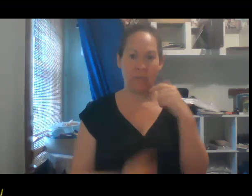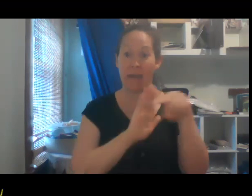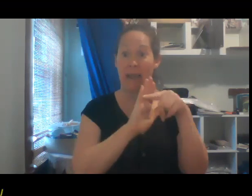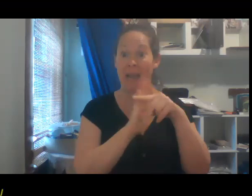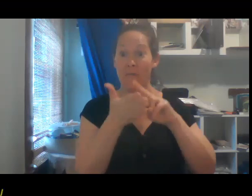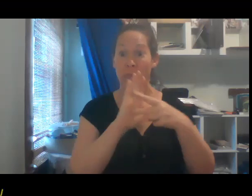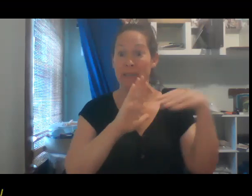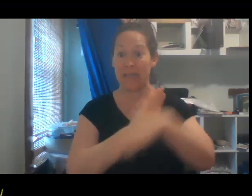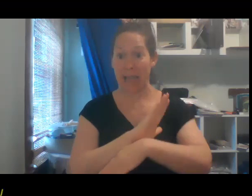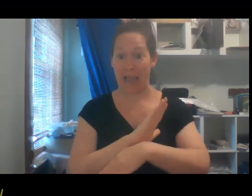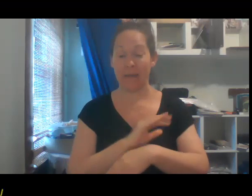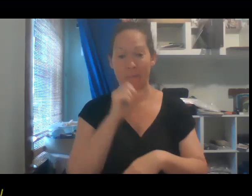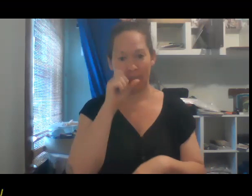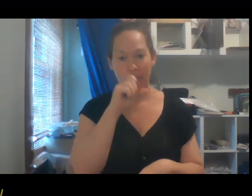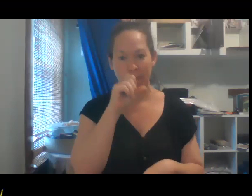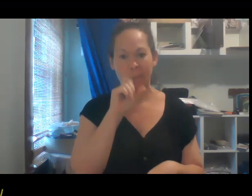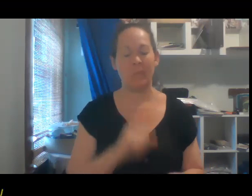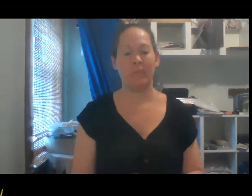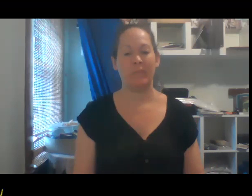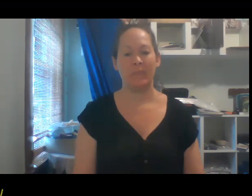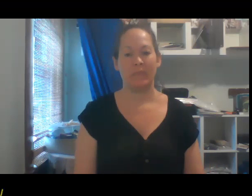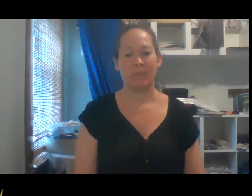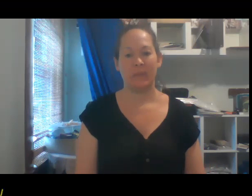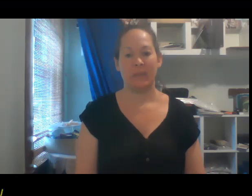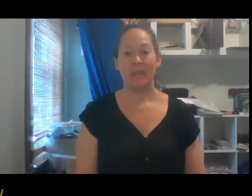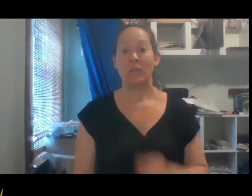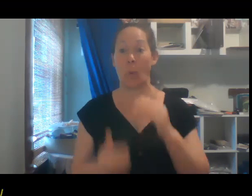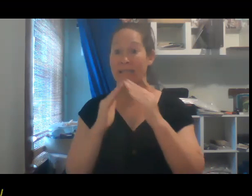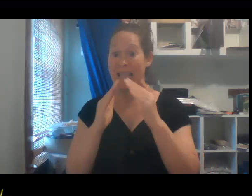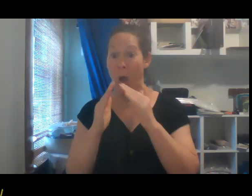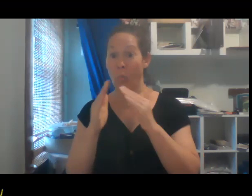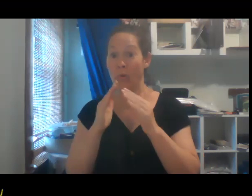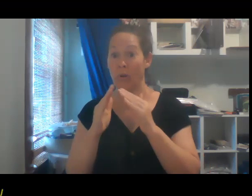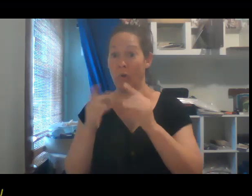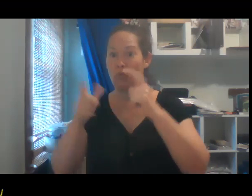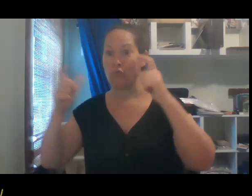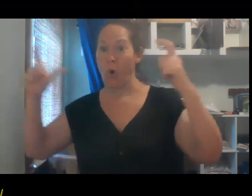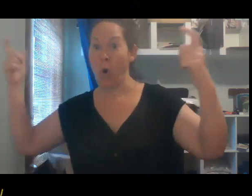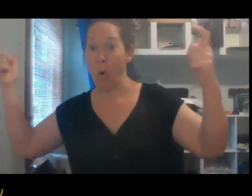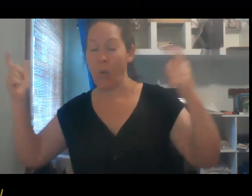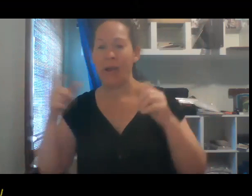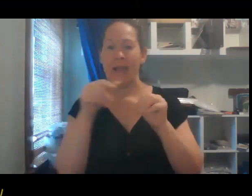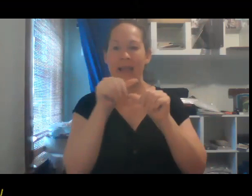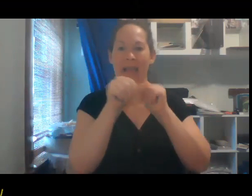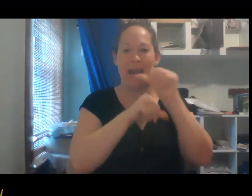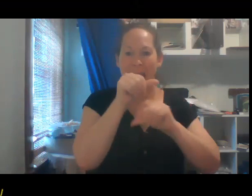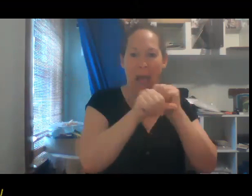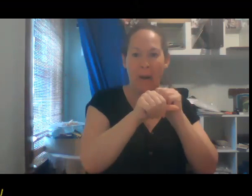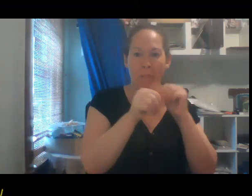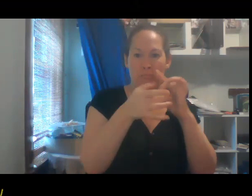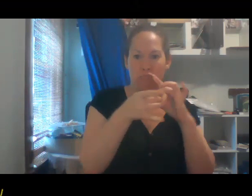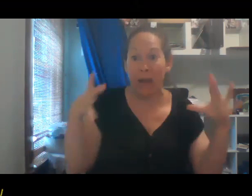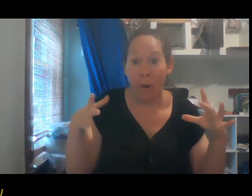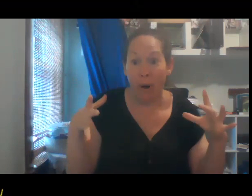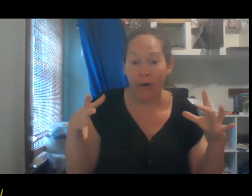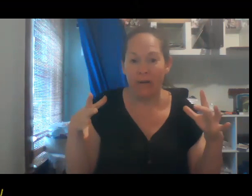Look at that. I have watched a population of a town grow. I have watched an atom break apart into other atoms